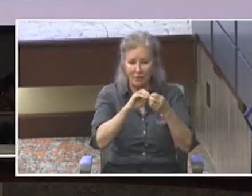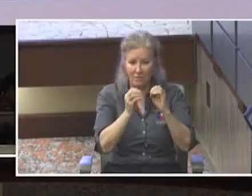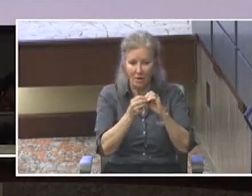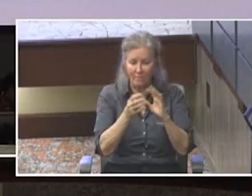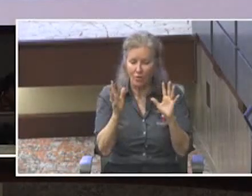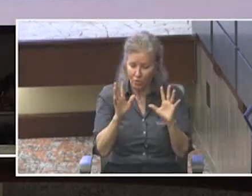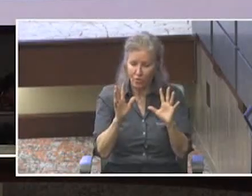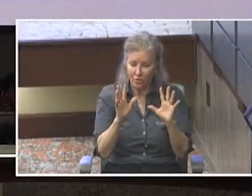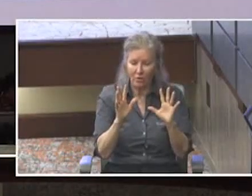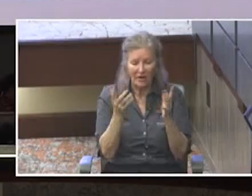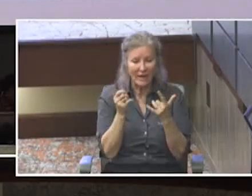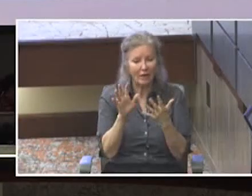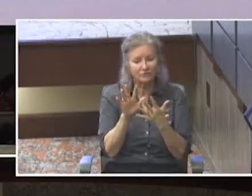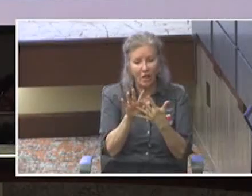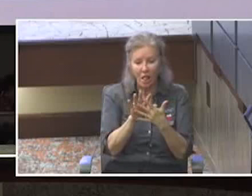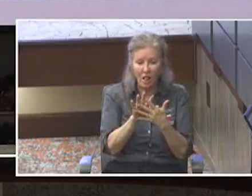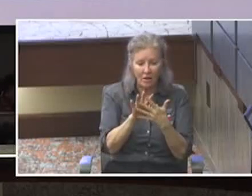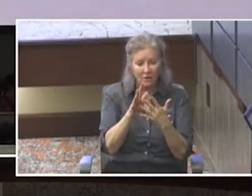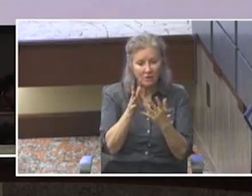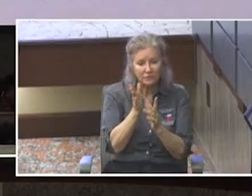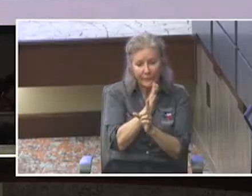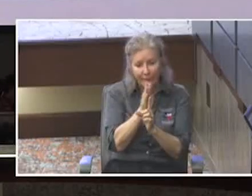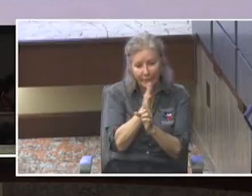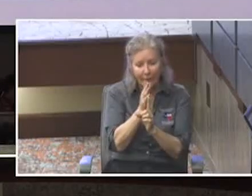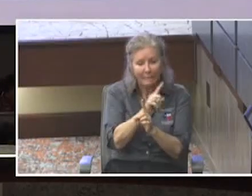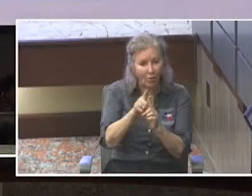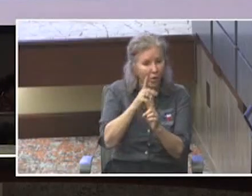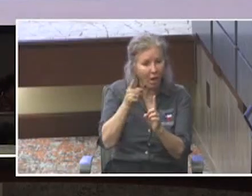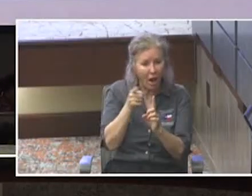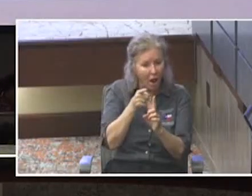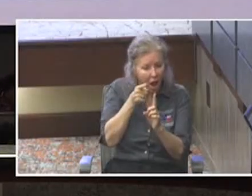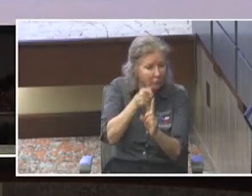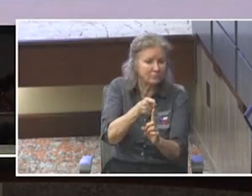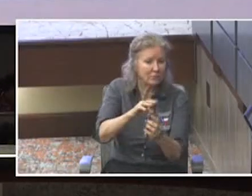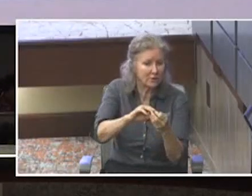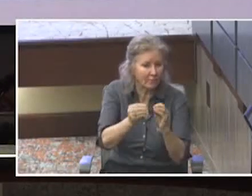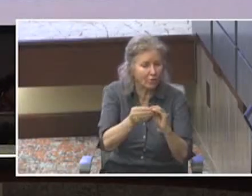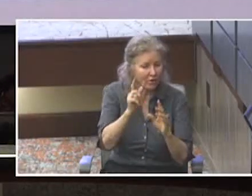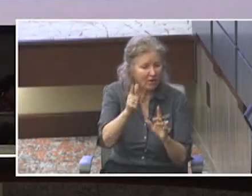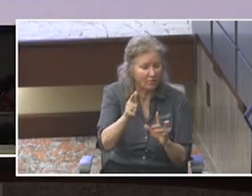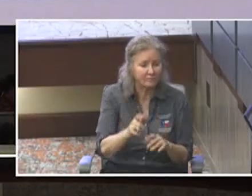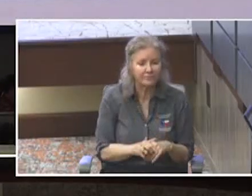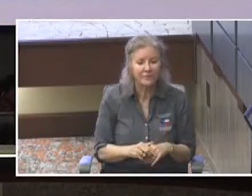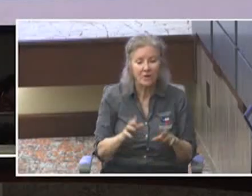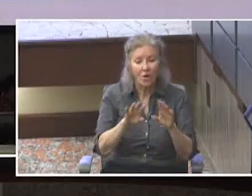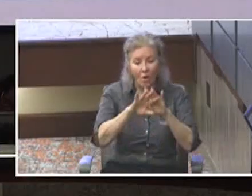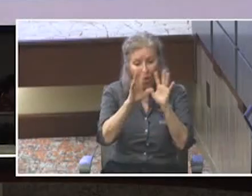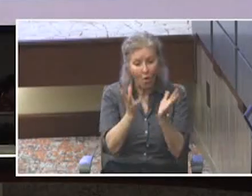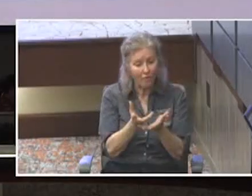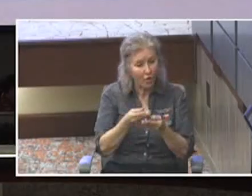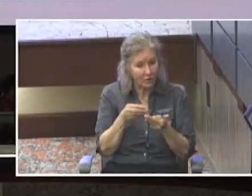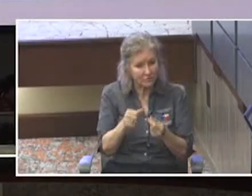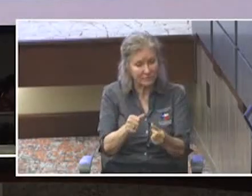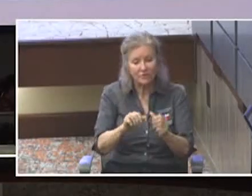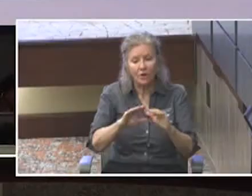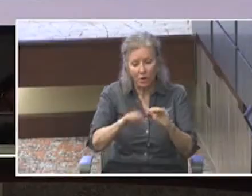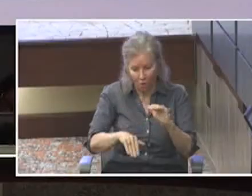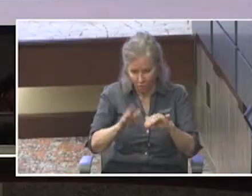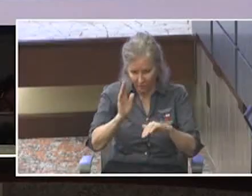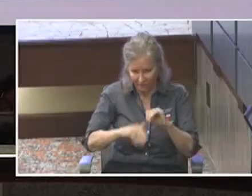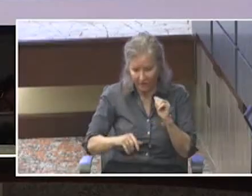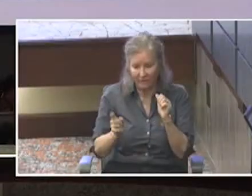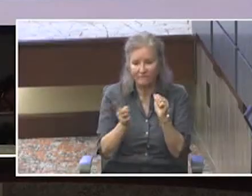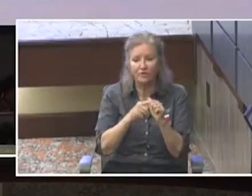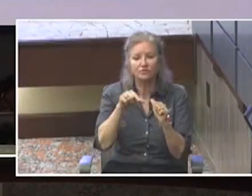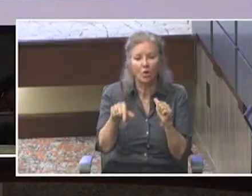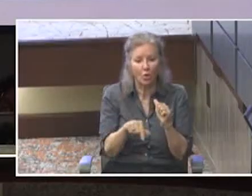go along. So these are kind of preliminary forward-looking statements. Expenses, our overall expenses are lower than the first quarter benchmark